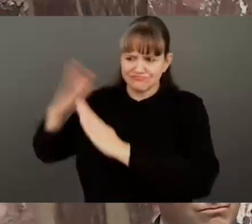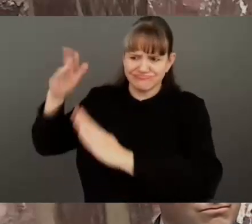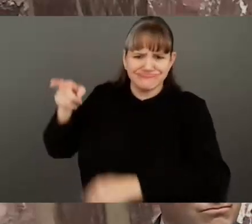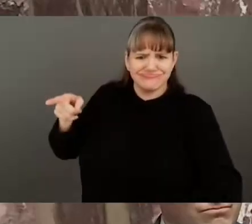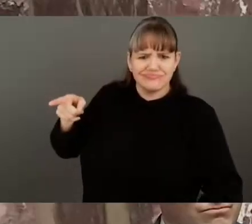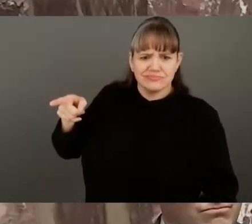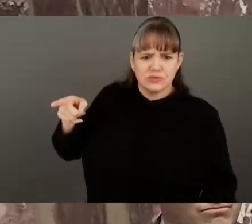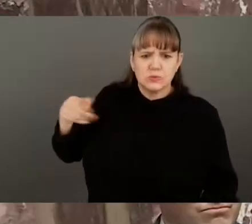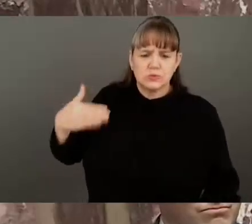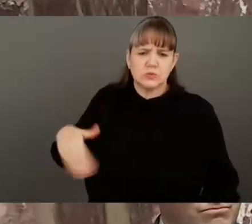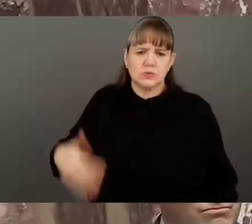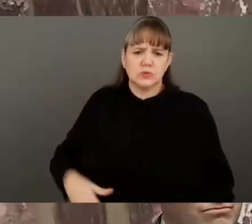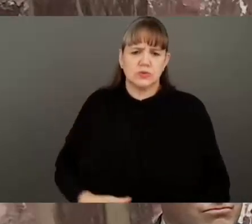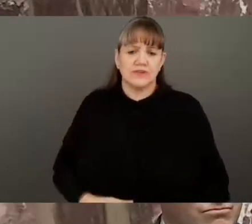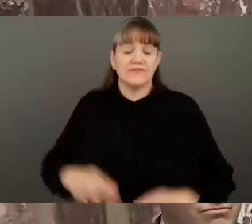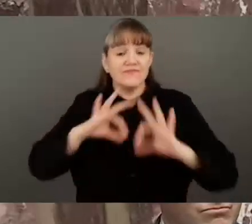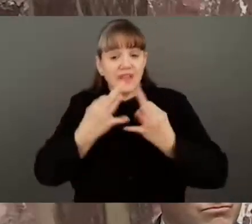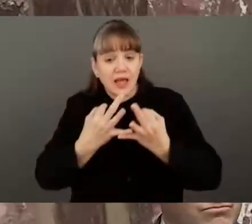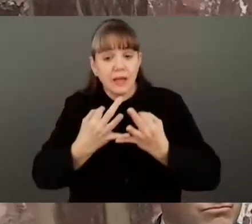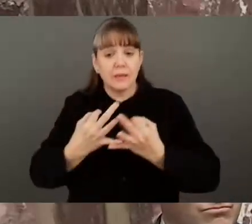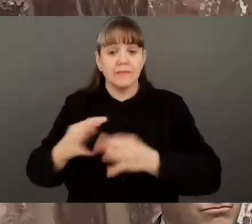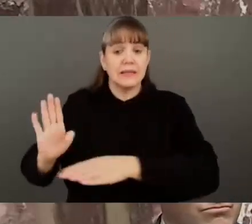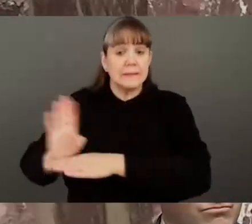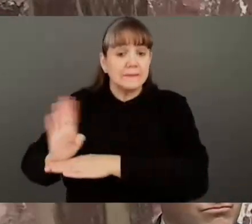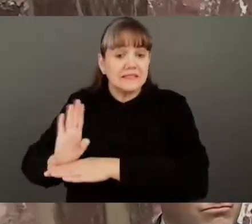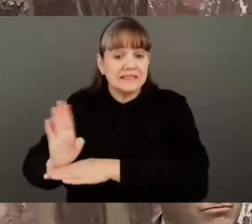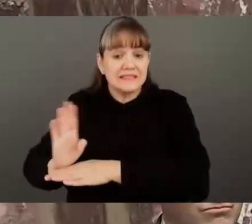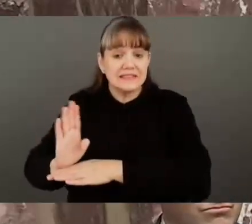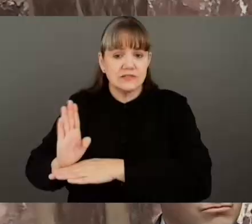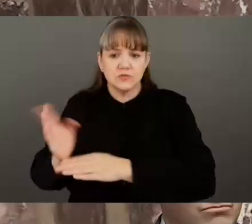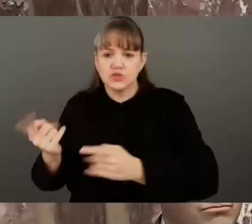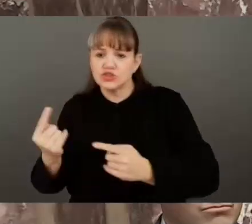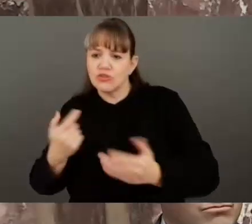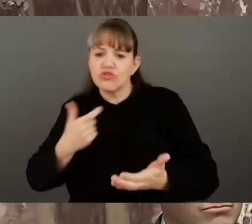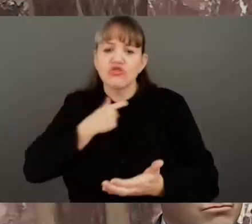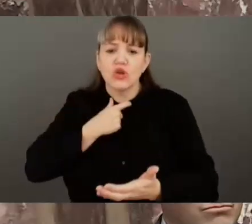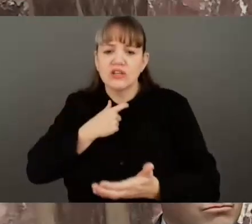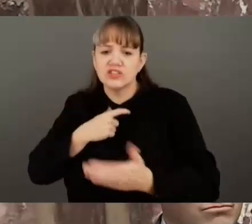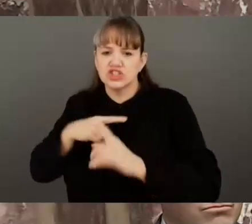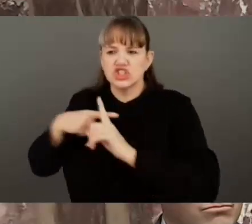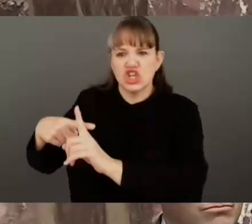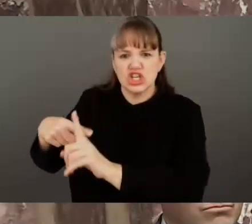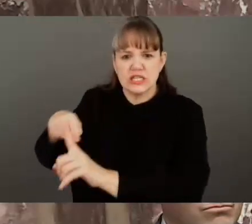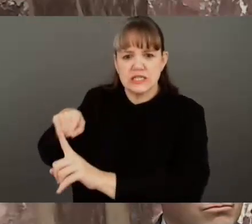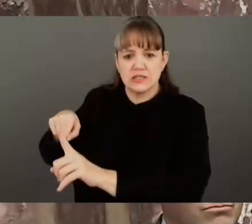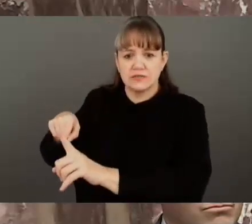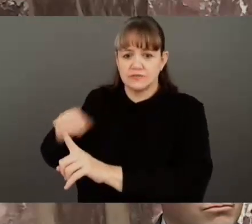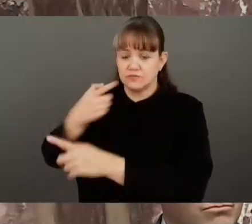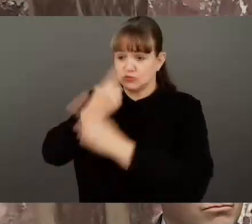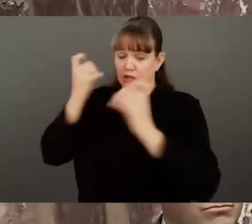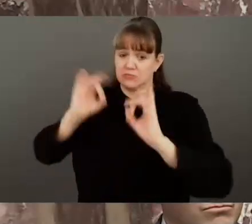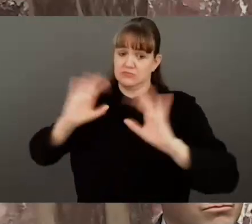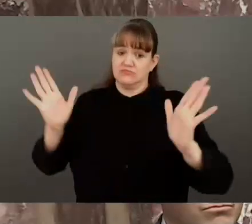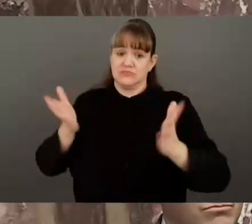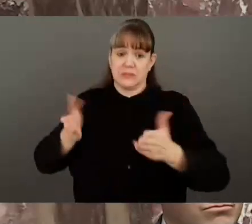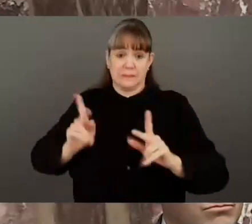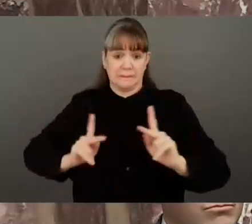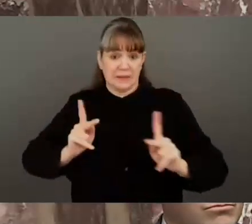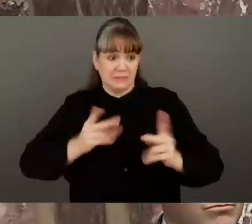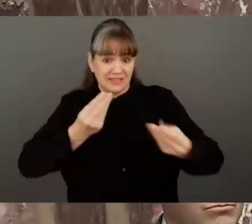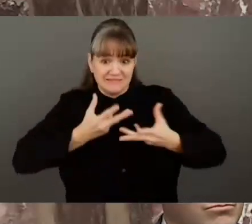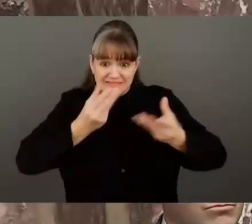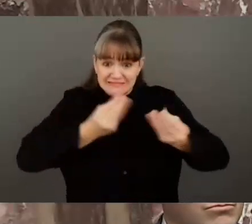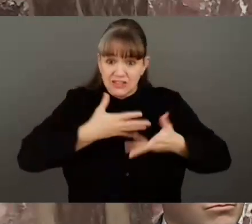threatened, and traumatized. I've received the personal phone calls. When will this Premier come